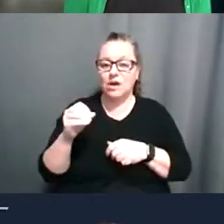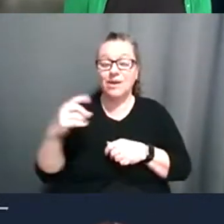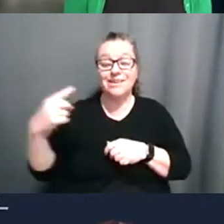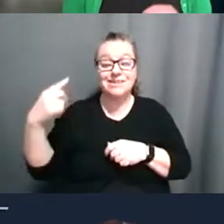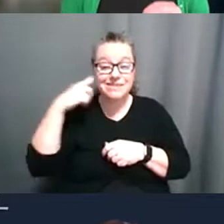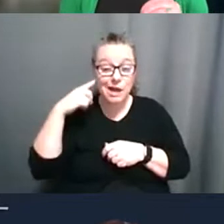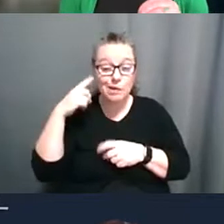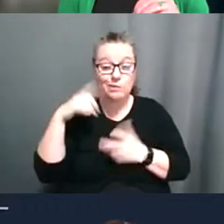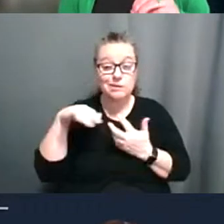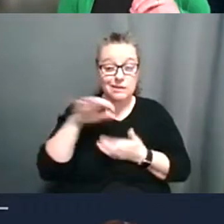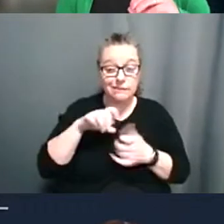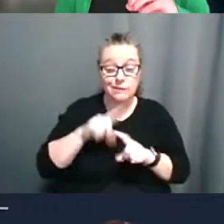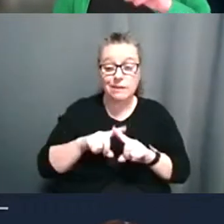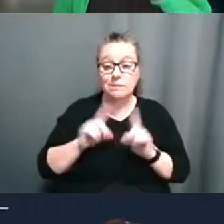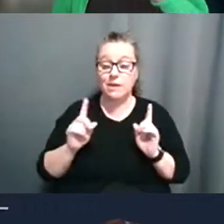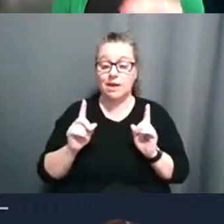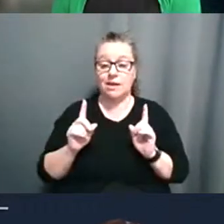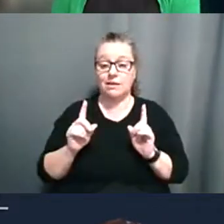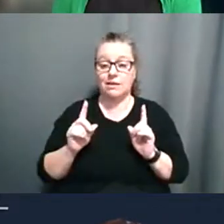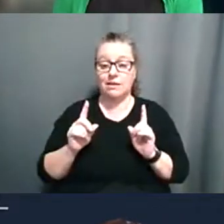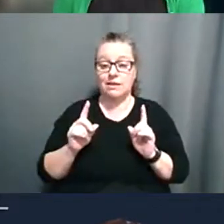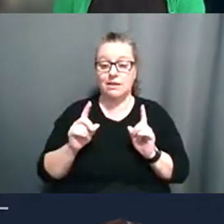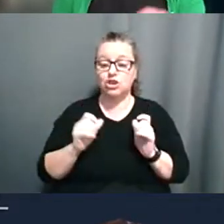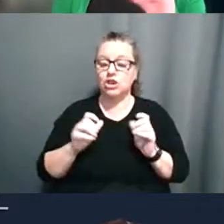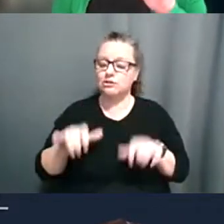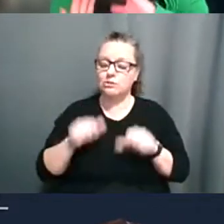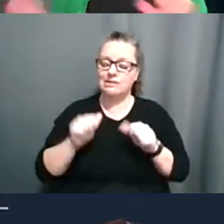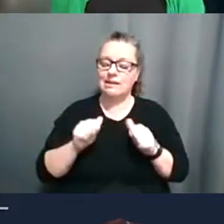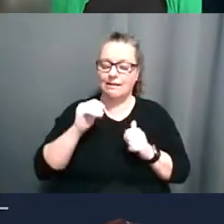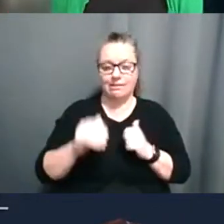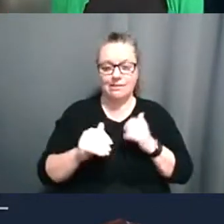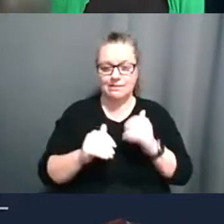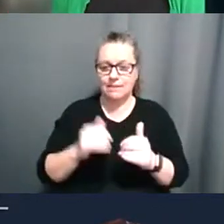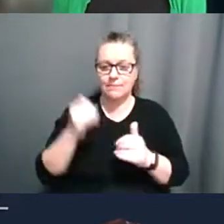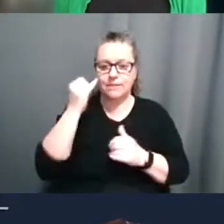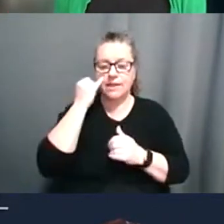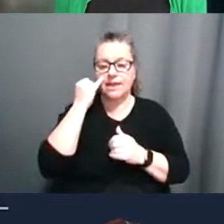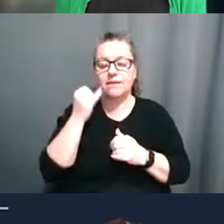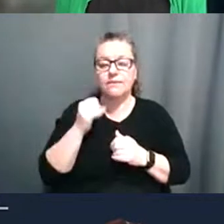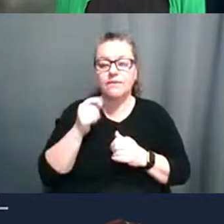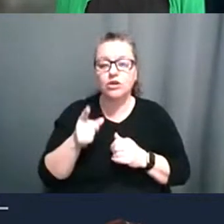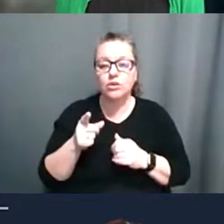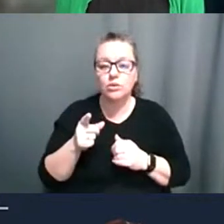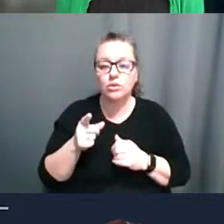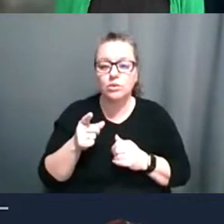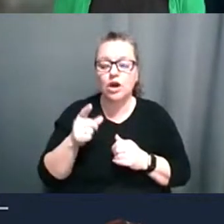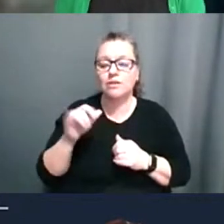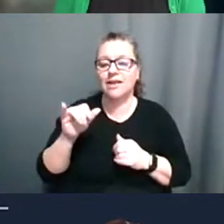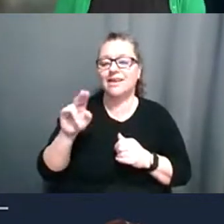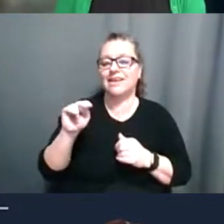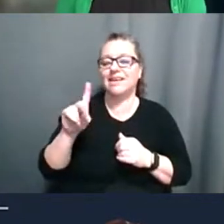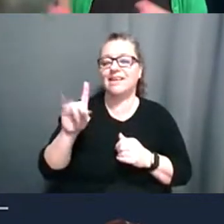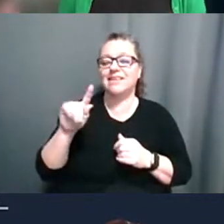confusing, but I think to just take the step, if you're an Indiana Jones fan,